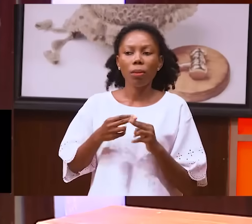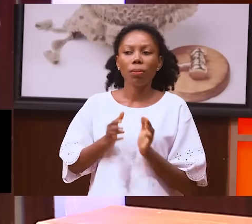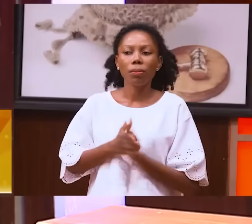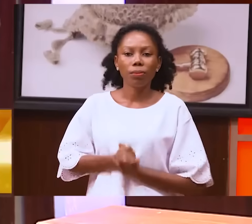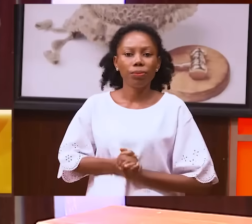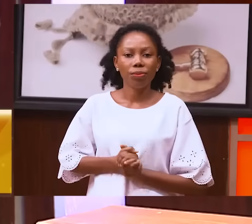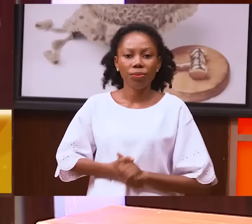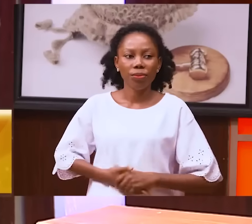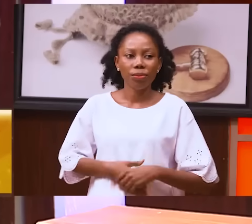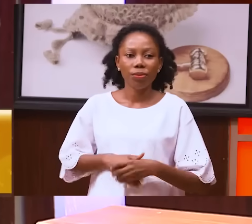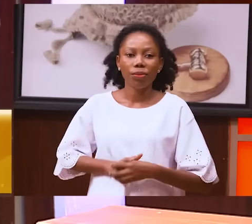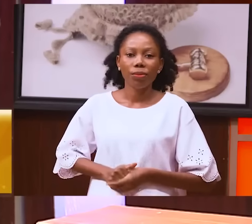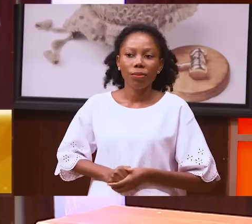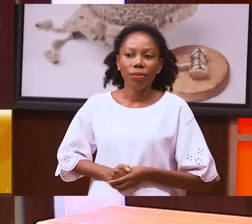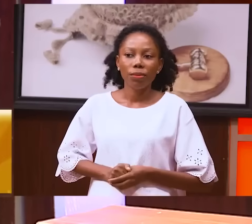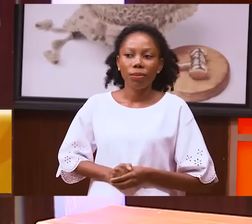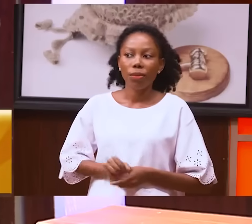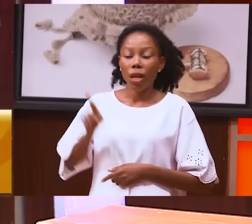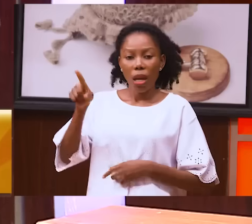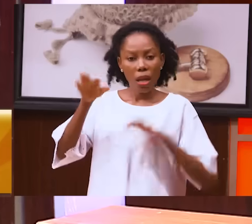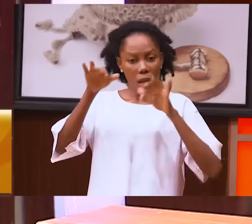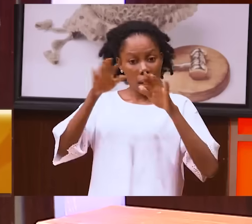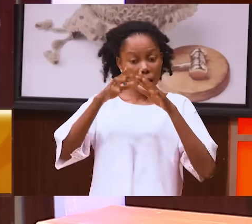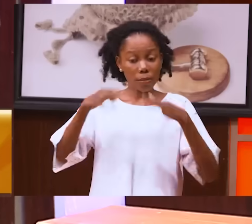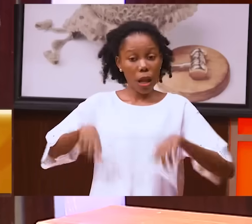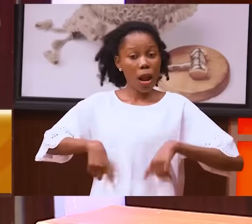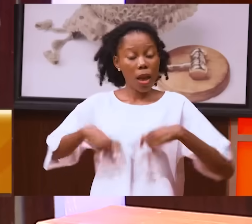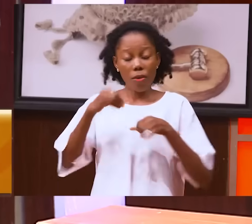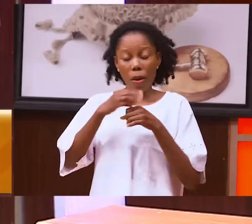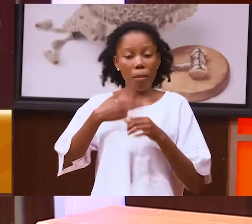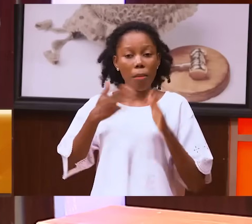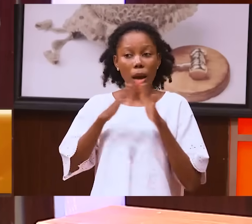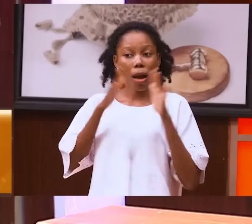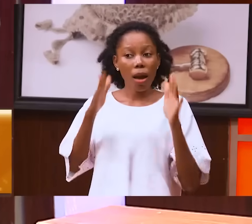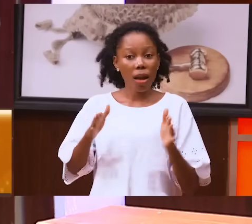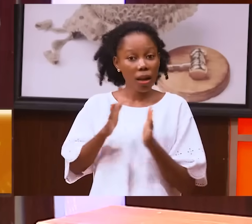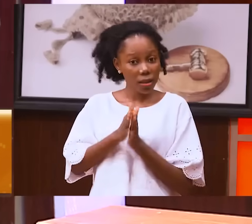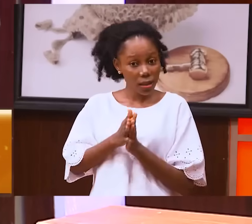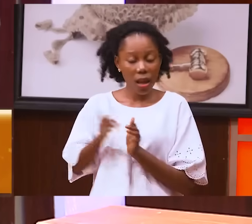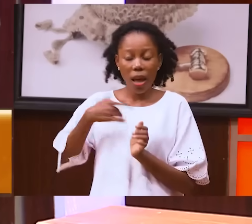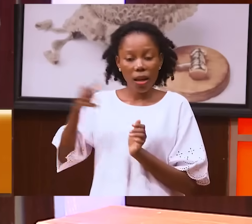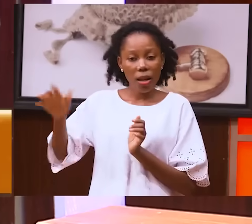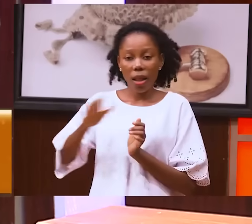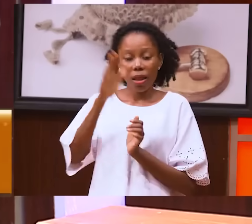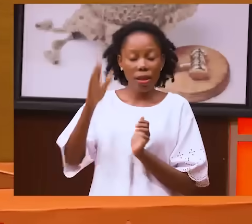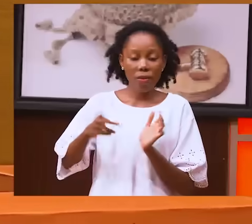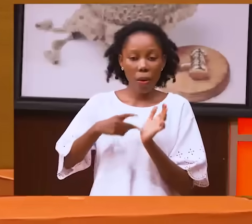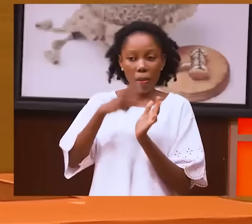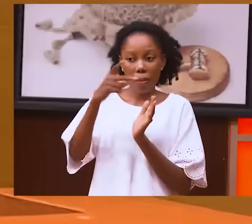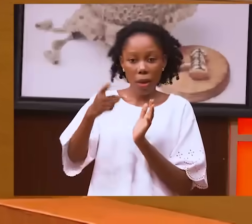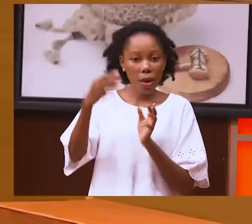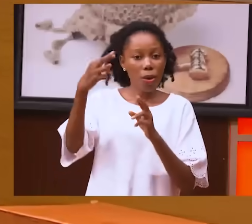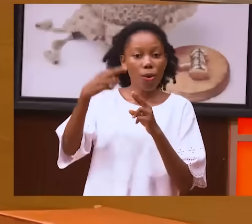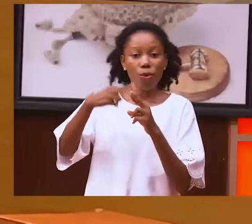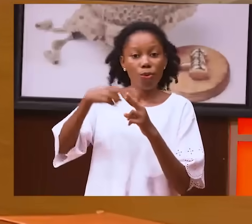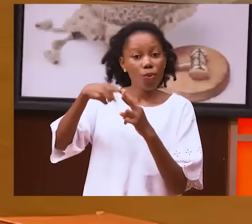a tenant. He's our tenant, and he has not been paying his rent. As a